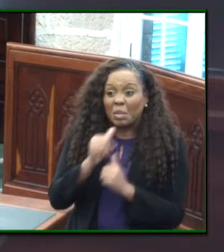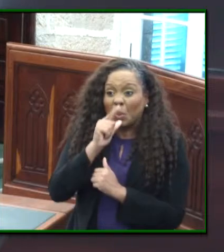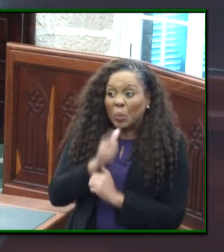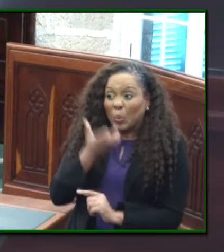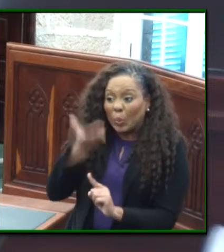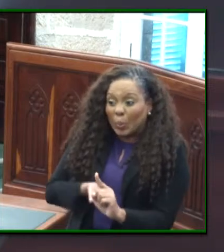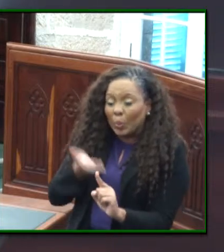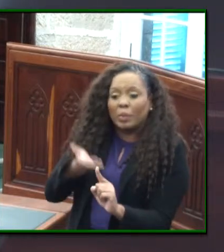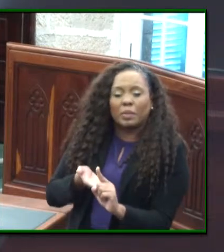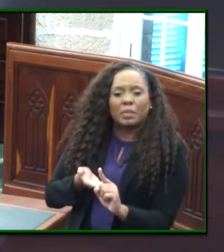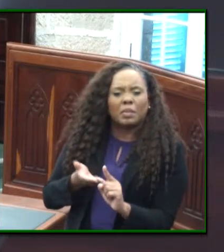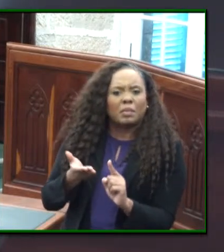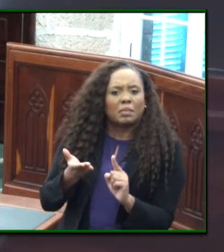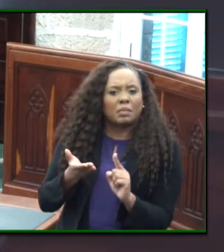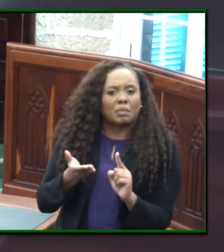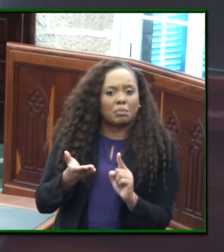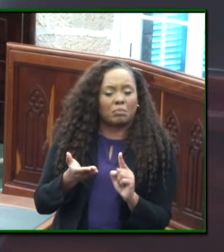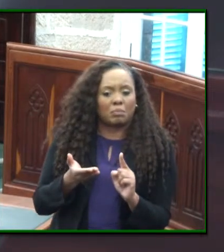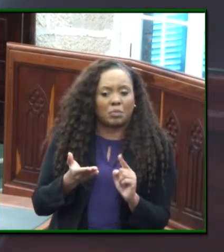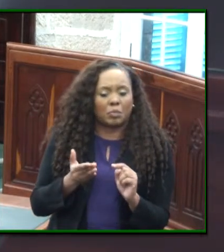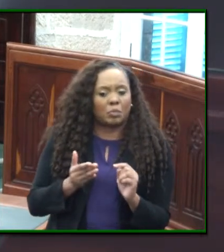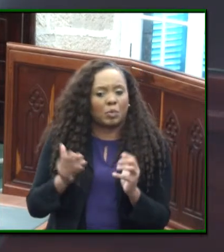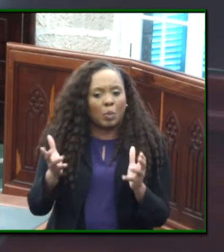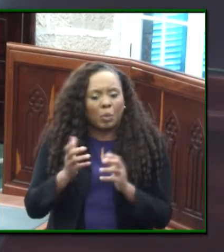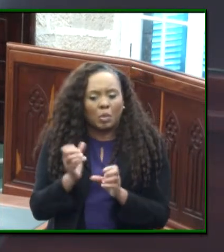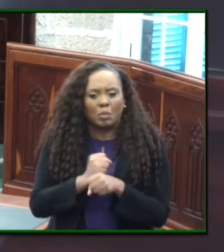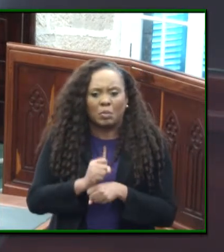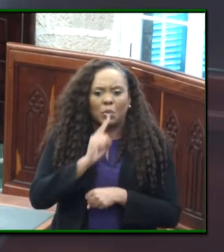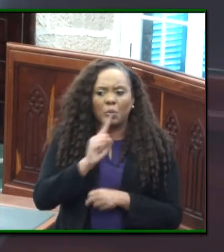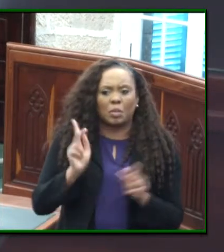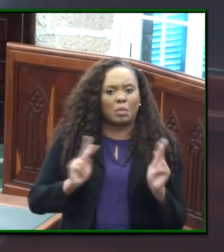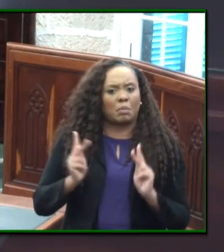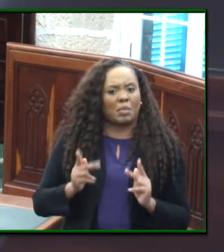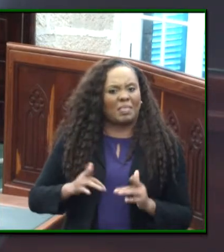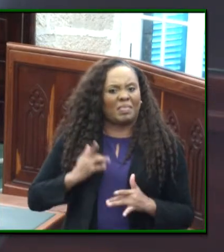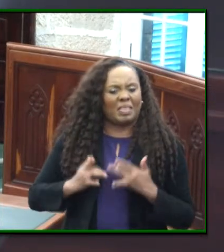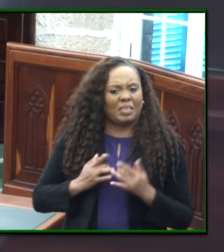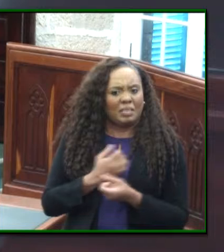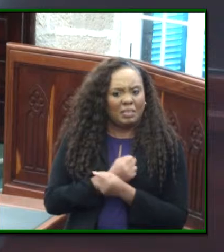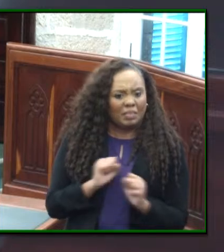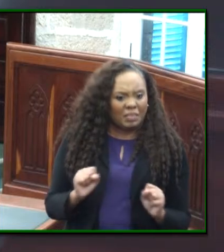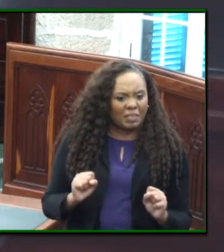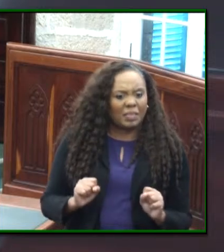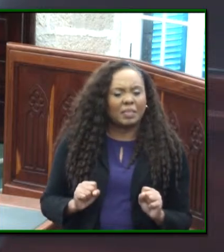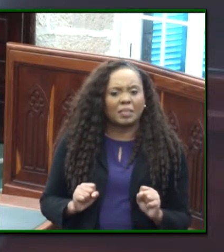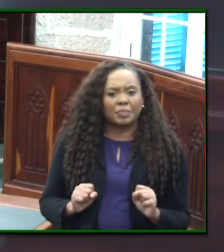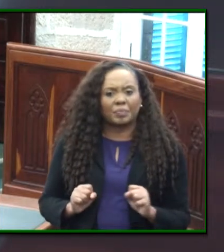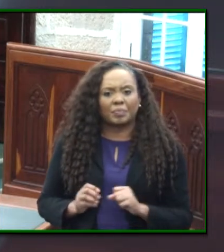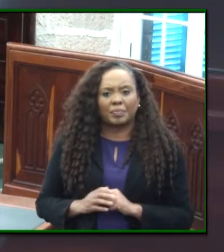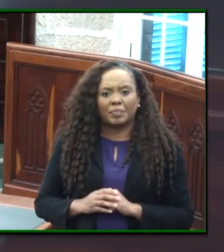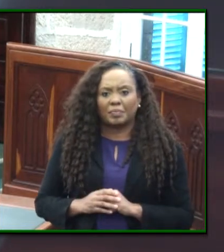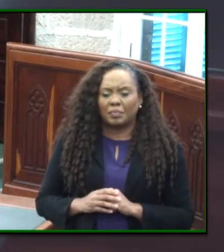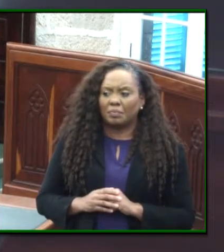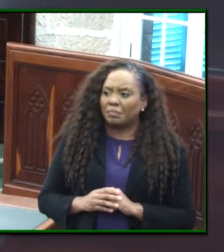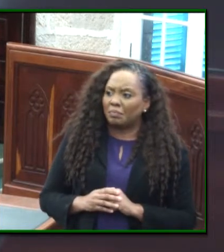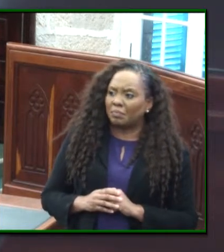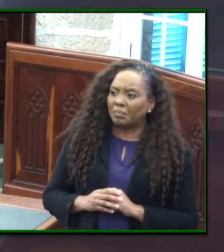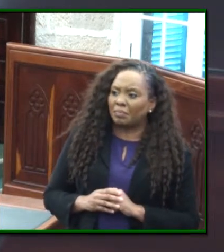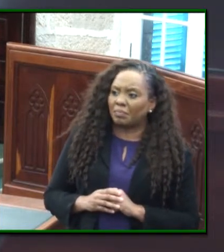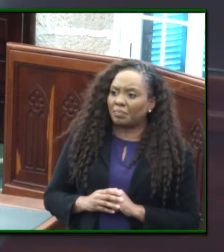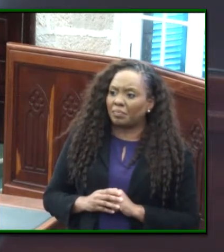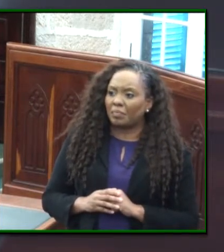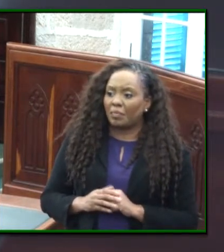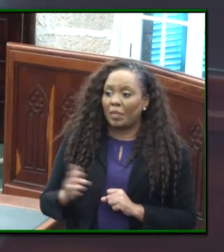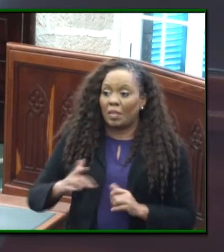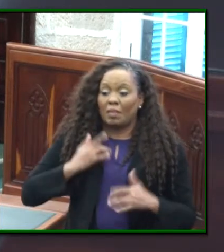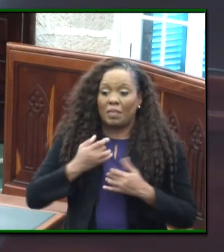and the intent of it is to have persons feel safe. That feel safe factor in